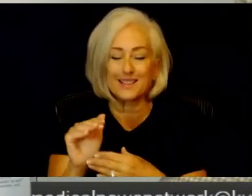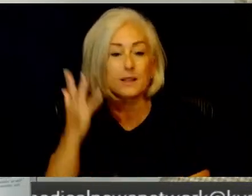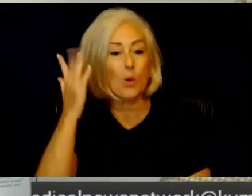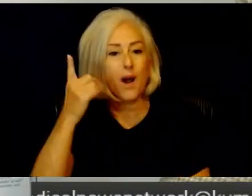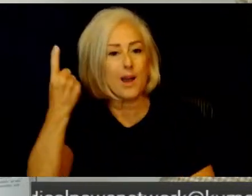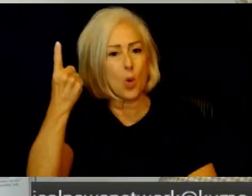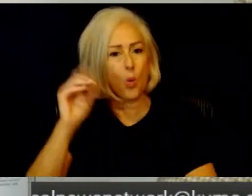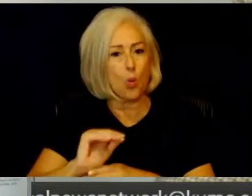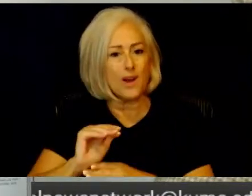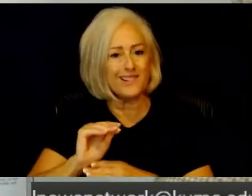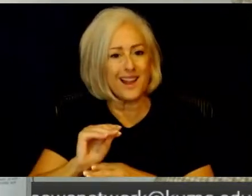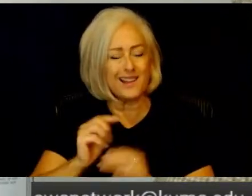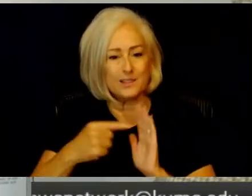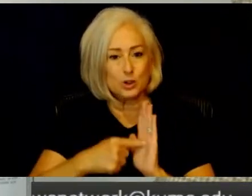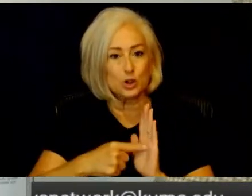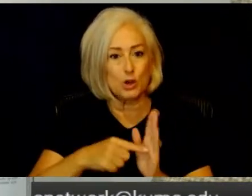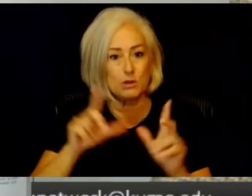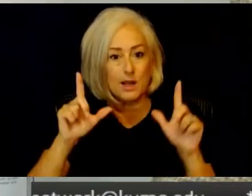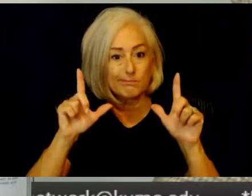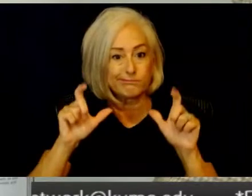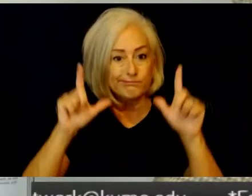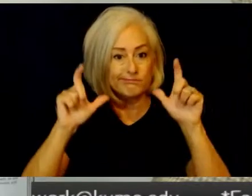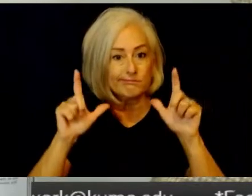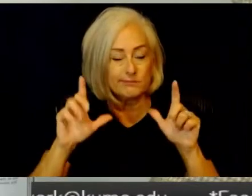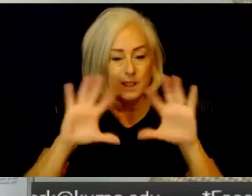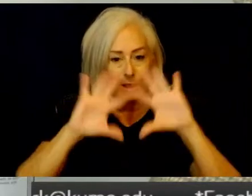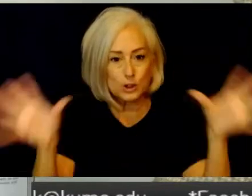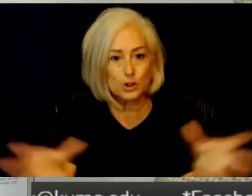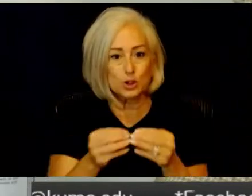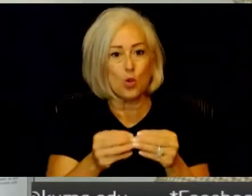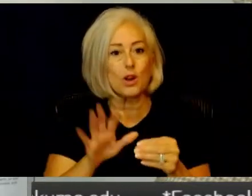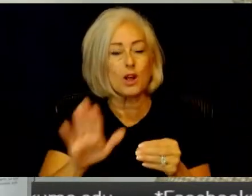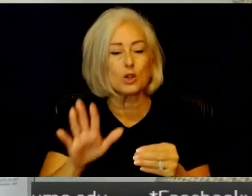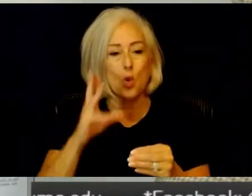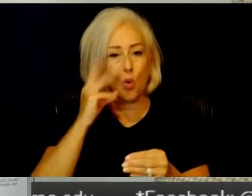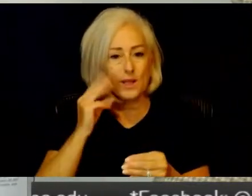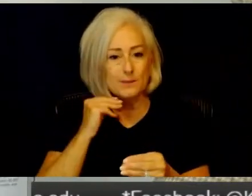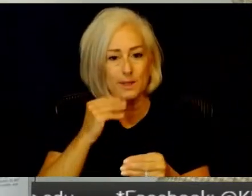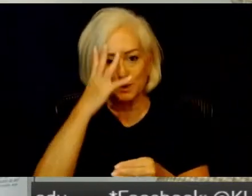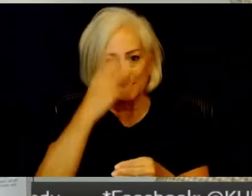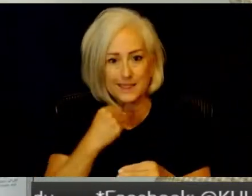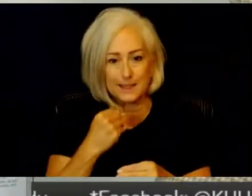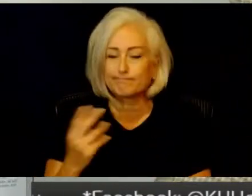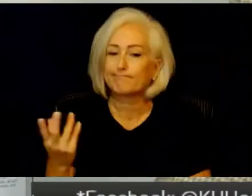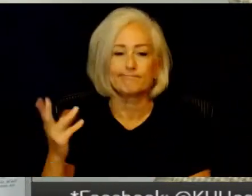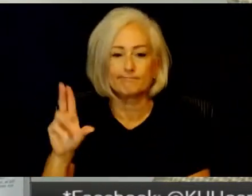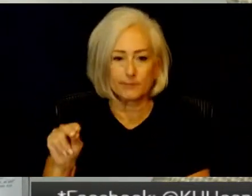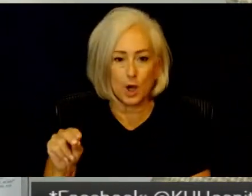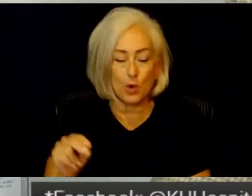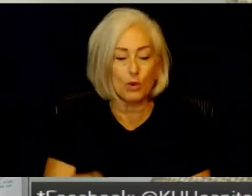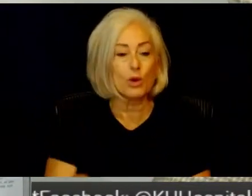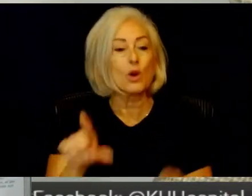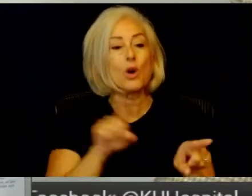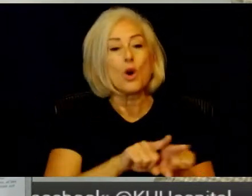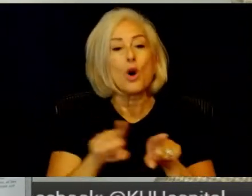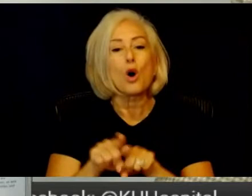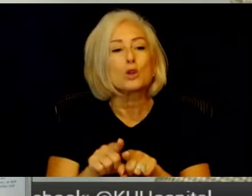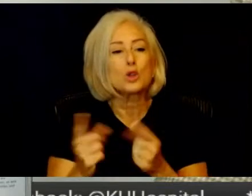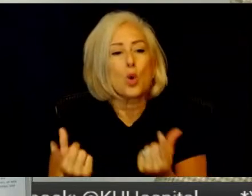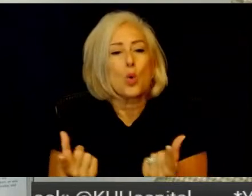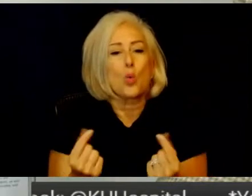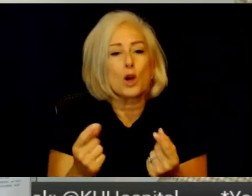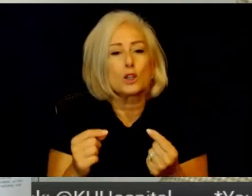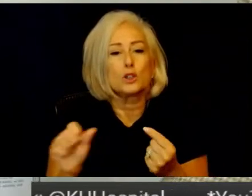of your sleep in general. So a lot of multi-night testing devices, and then there are advances on what else can be done other than CPAP for management